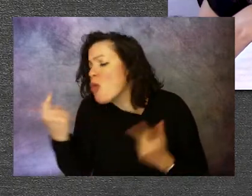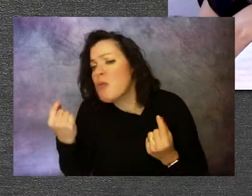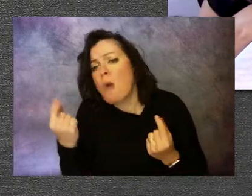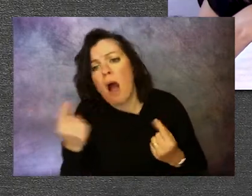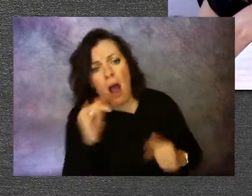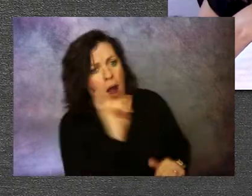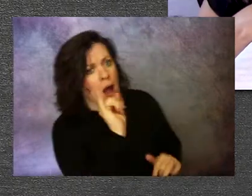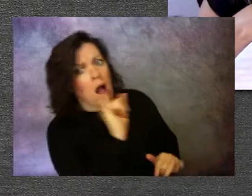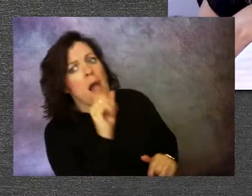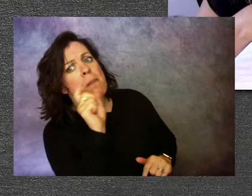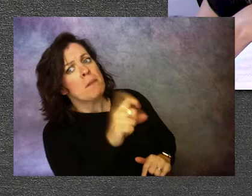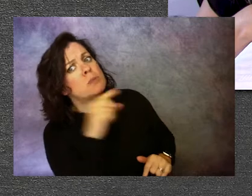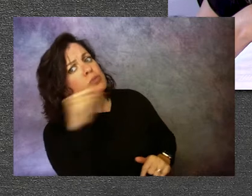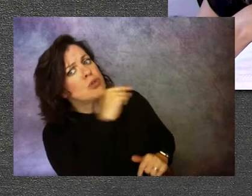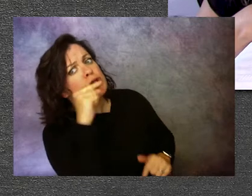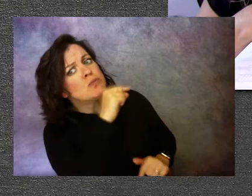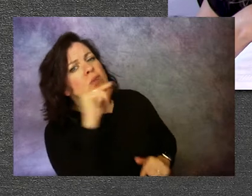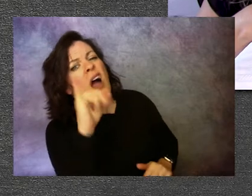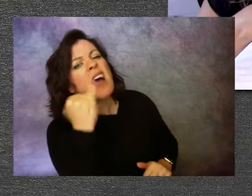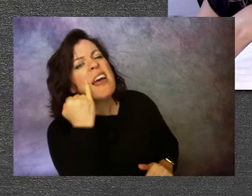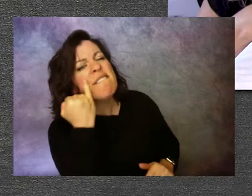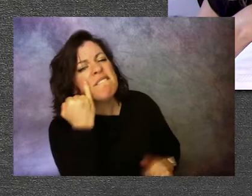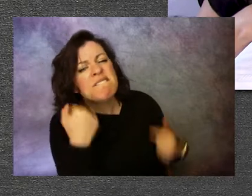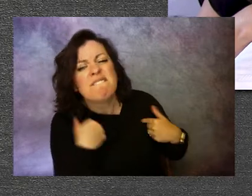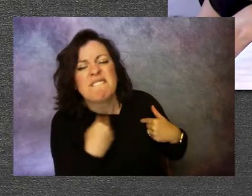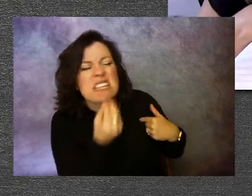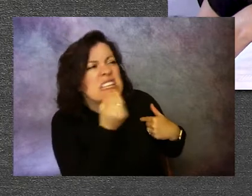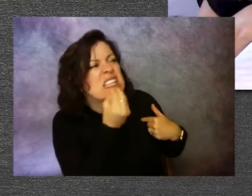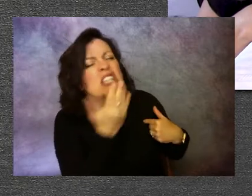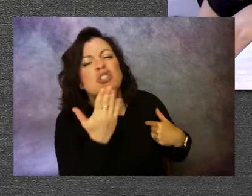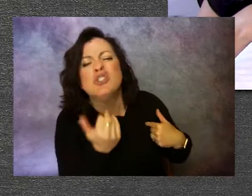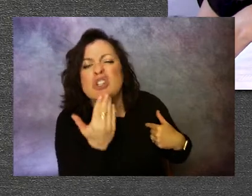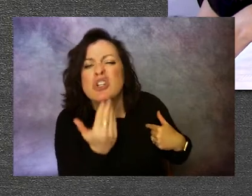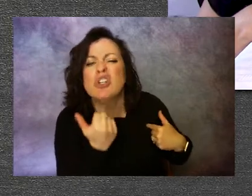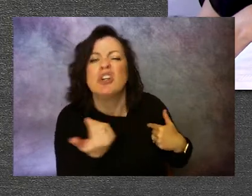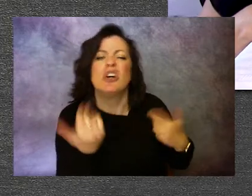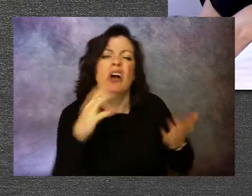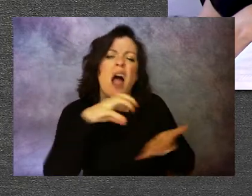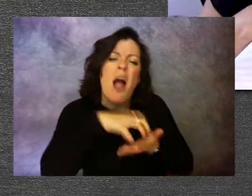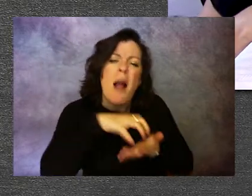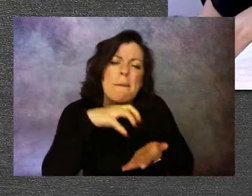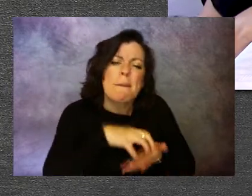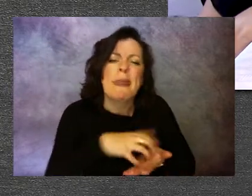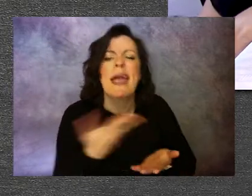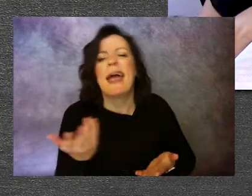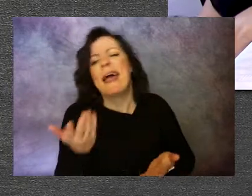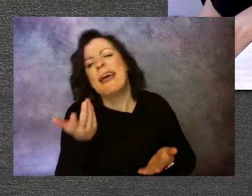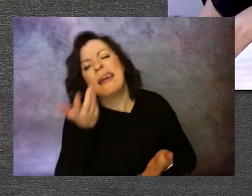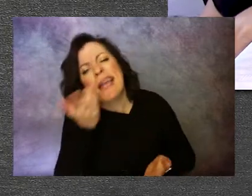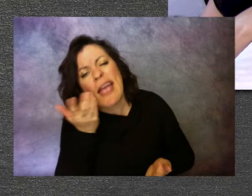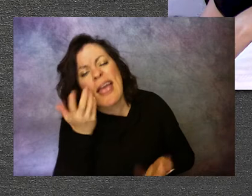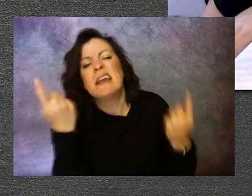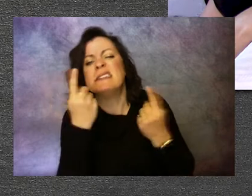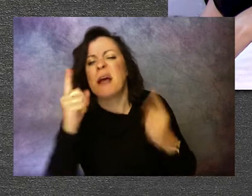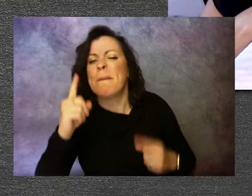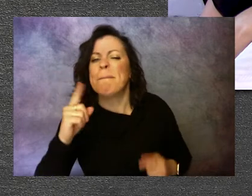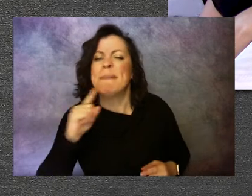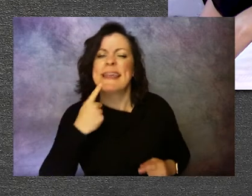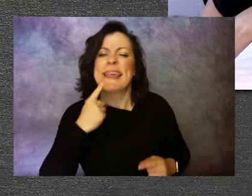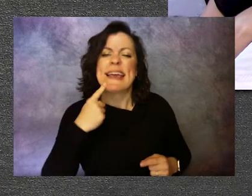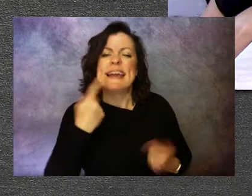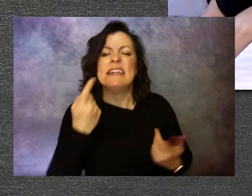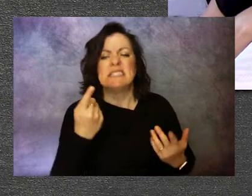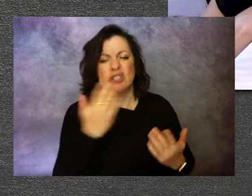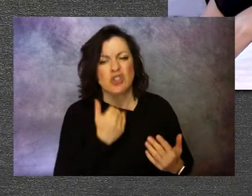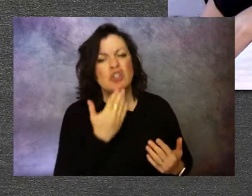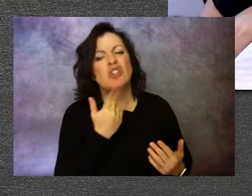teeth if you have something with sugar, like cupcakes. That's right. If you have something